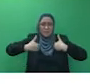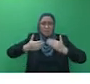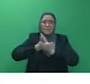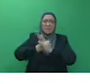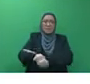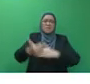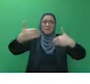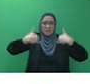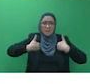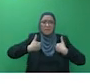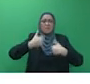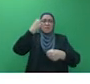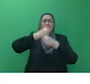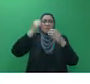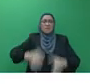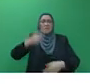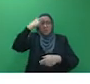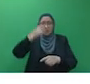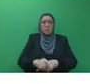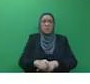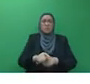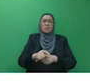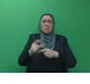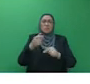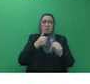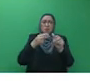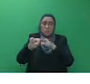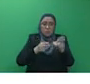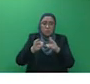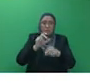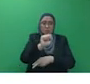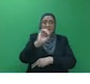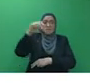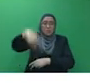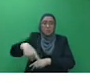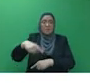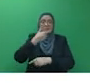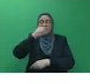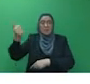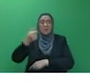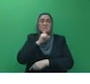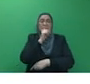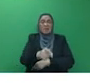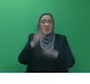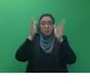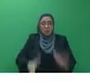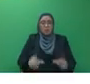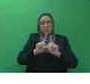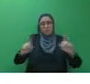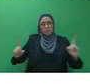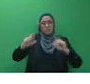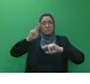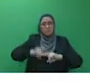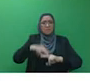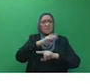sops to the best of their ability to make sure that people are socially distanced and the and the spread is controlled so i really don't understand why